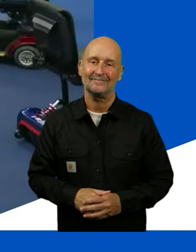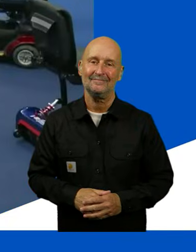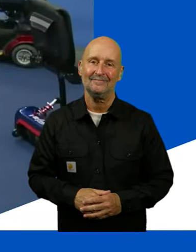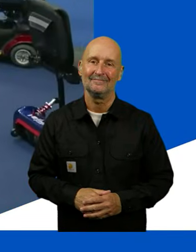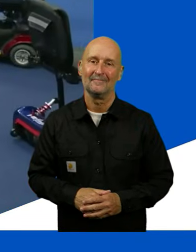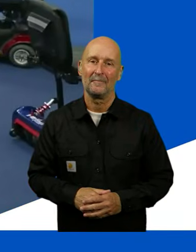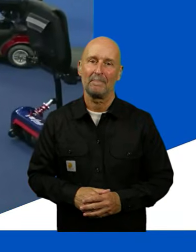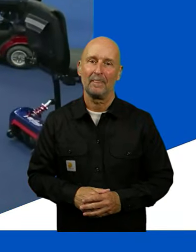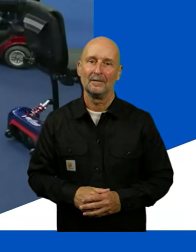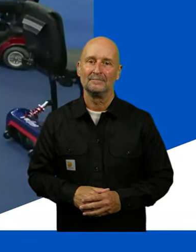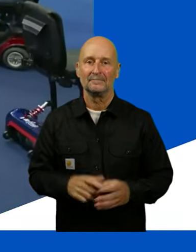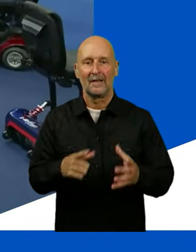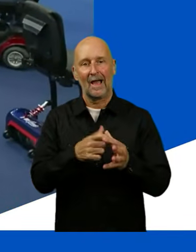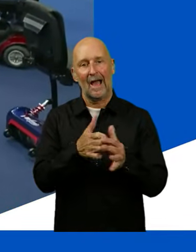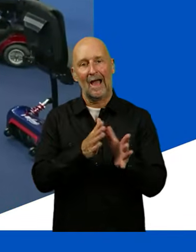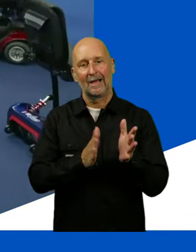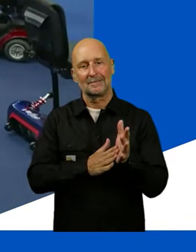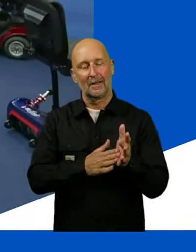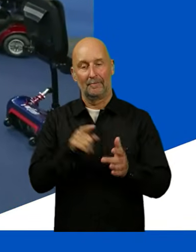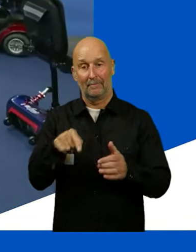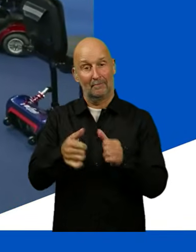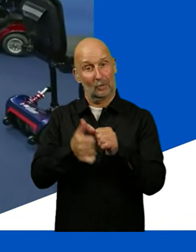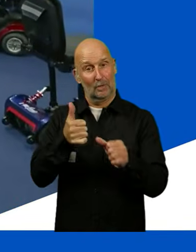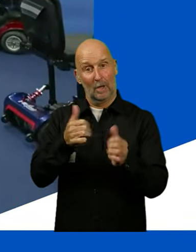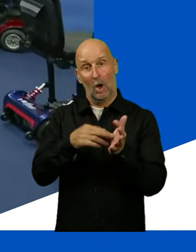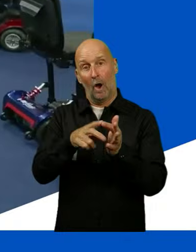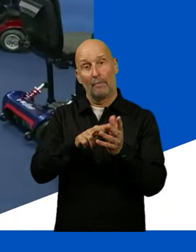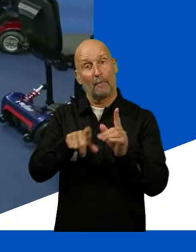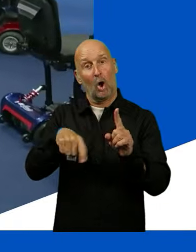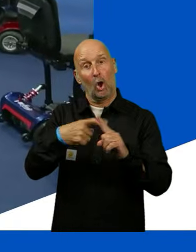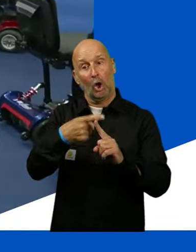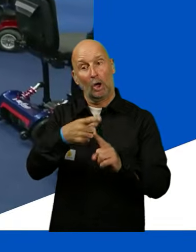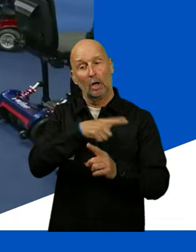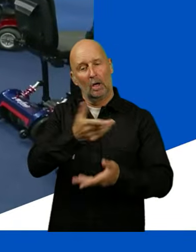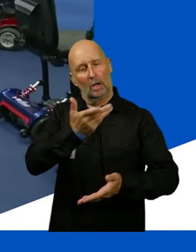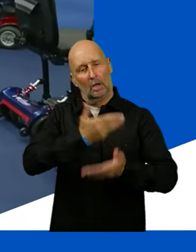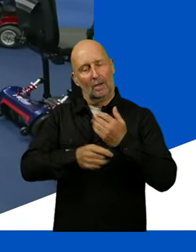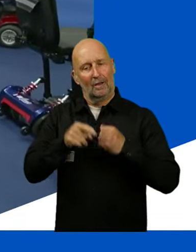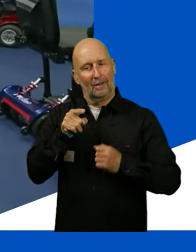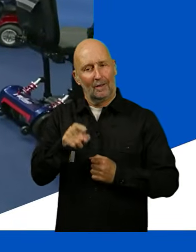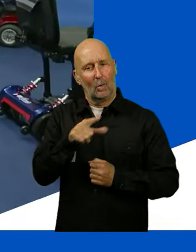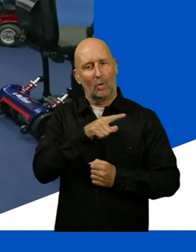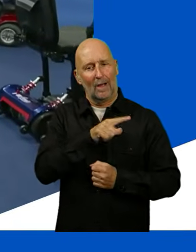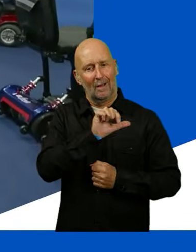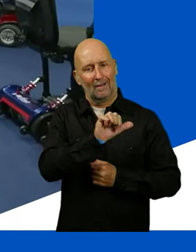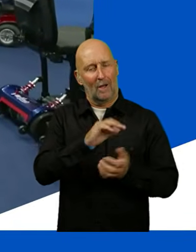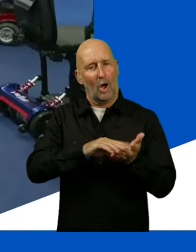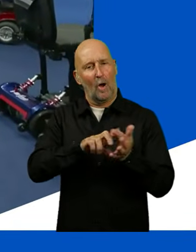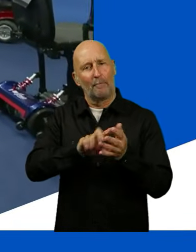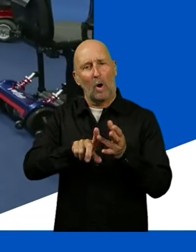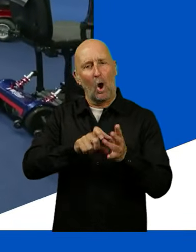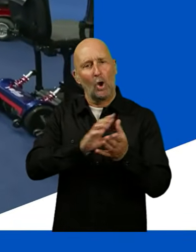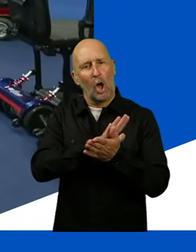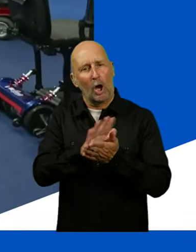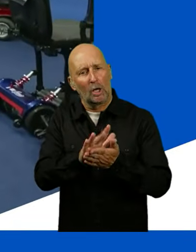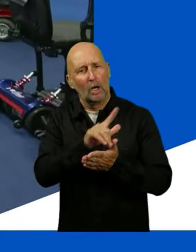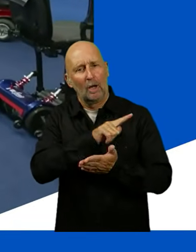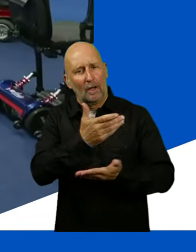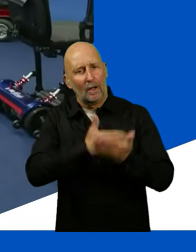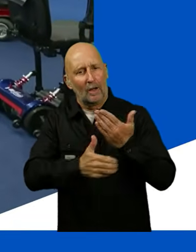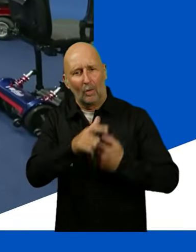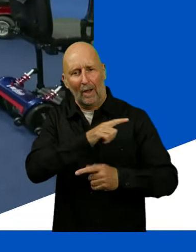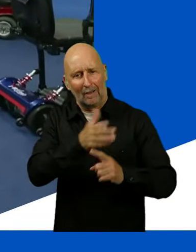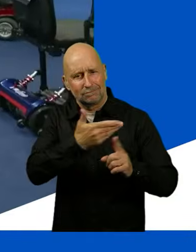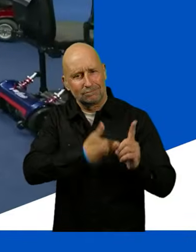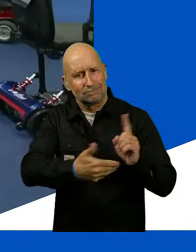Now, I'm here with Adam from Monarch. Now, Adam, before we talk about this wonderful thing, can you just tell me, I know that Monarch have been in this space for a long time. What's the kind of key to longevity,